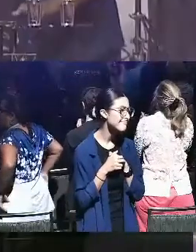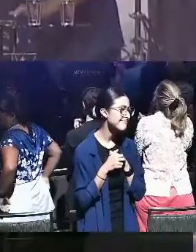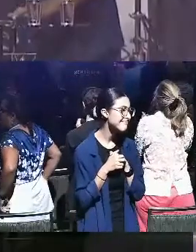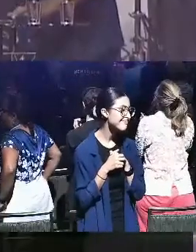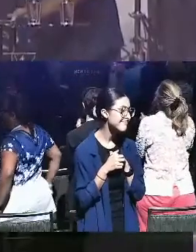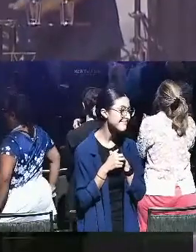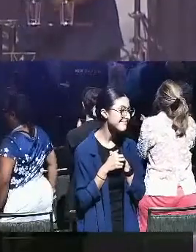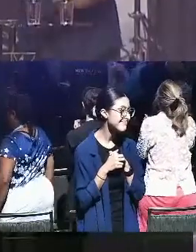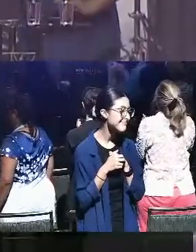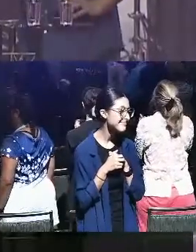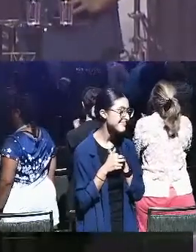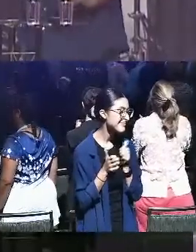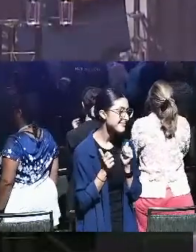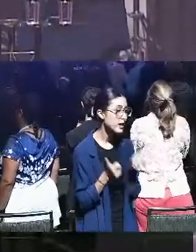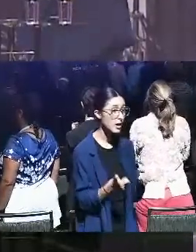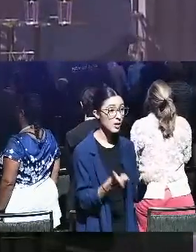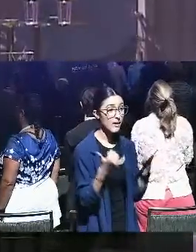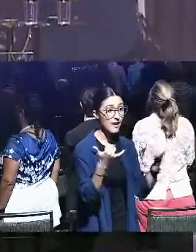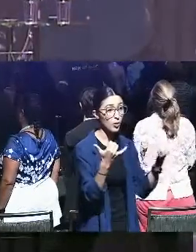We're going to take a second here